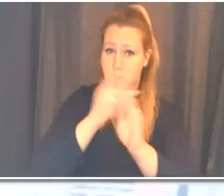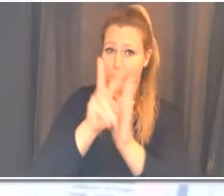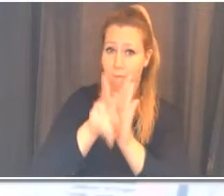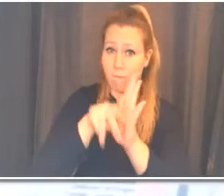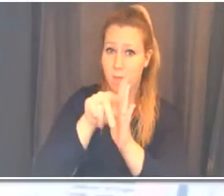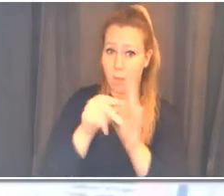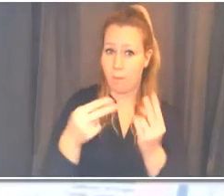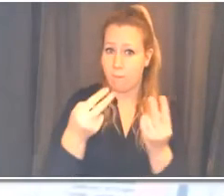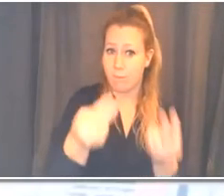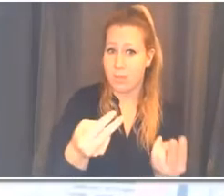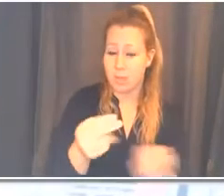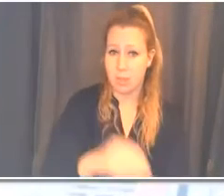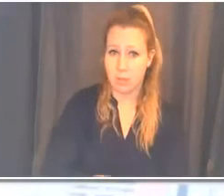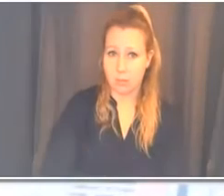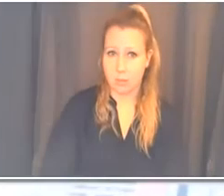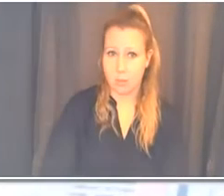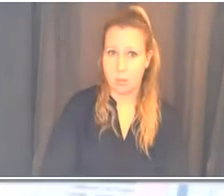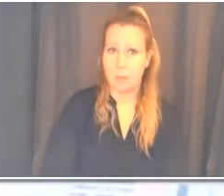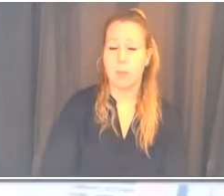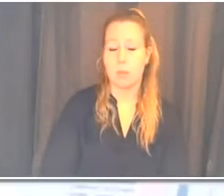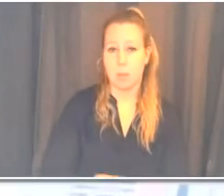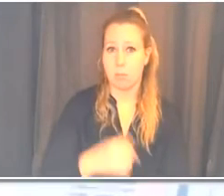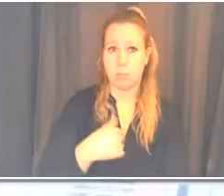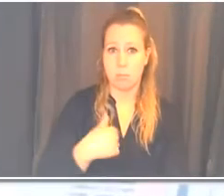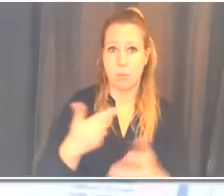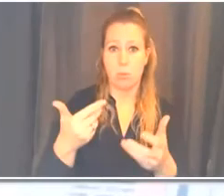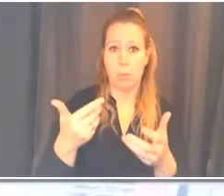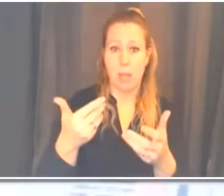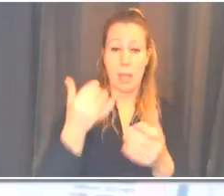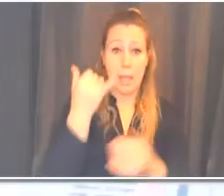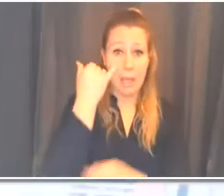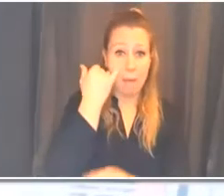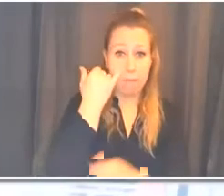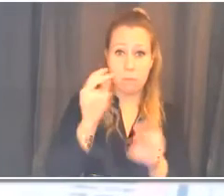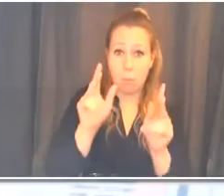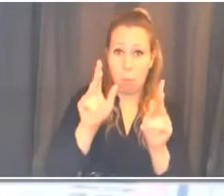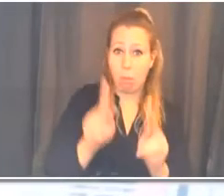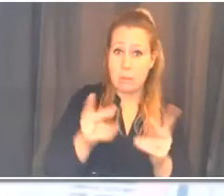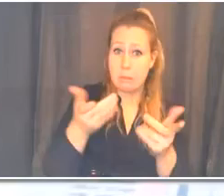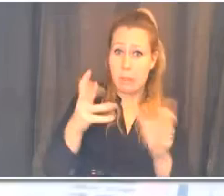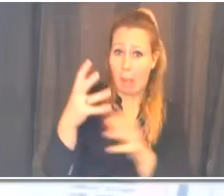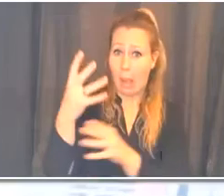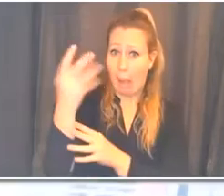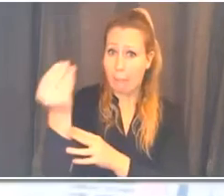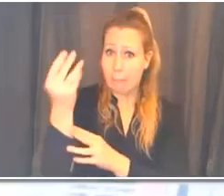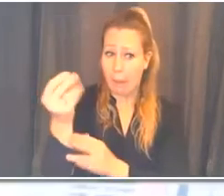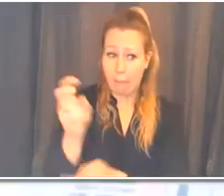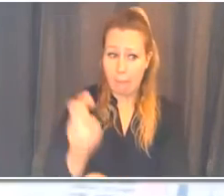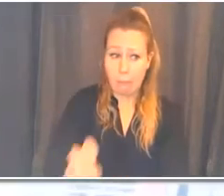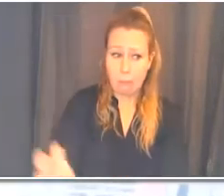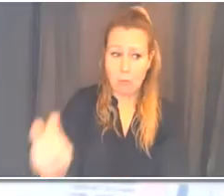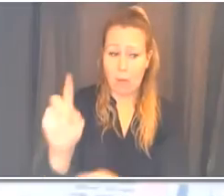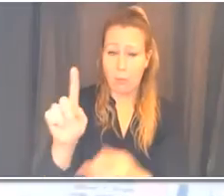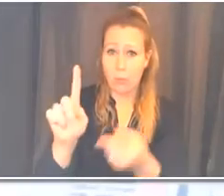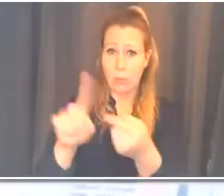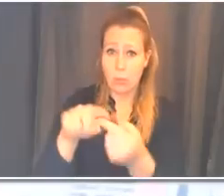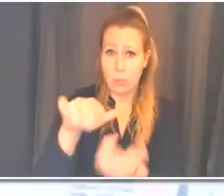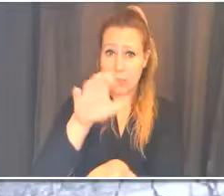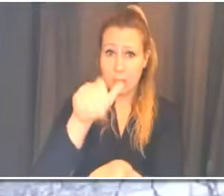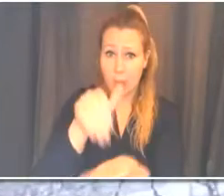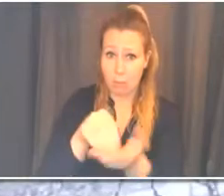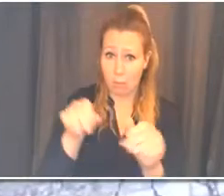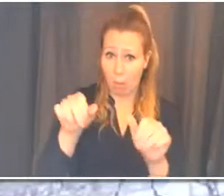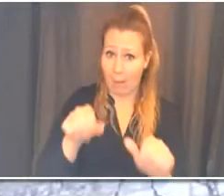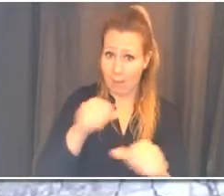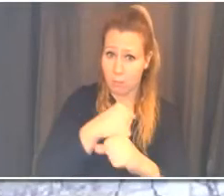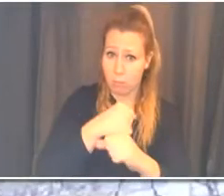what safety precautions are being taken so that we don't get Corona virus while we're trying to get other type of safety so